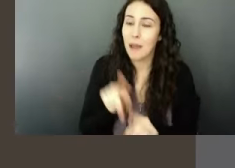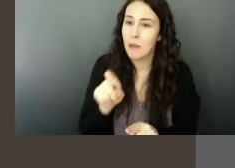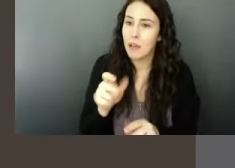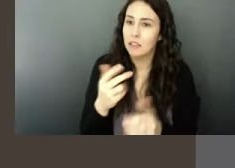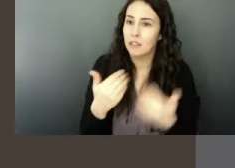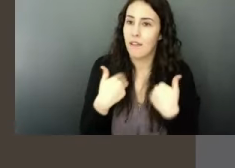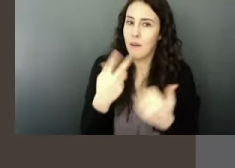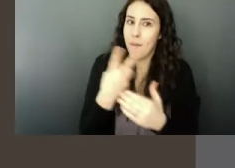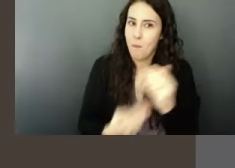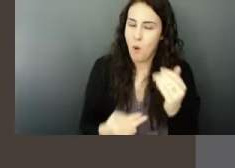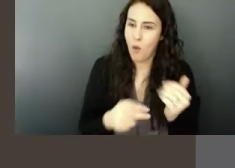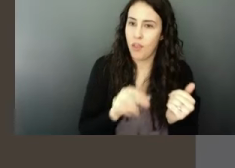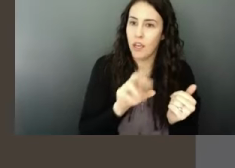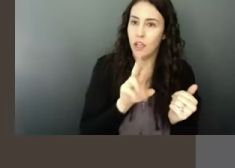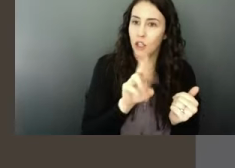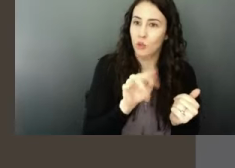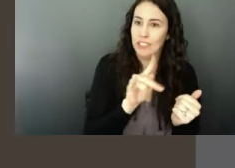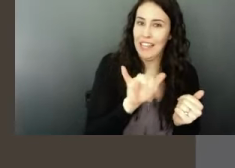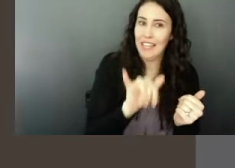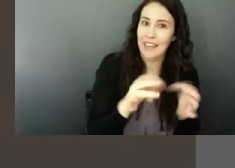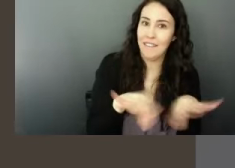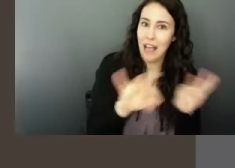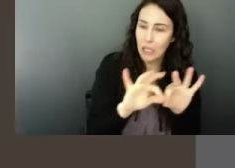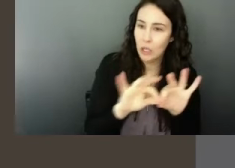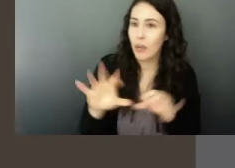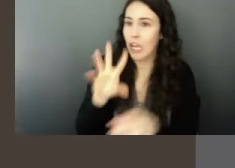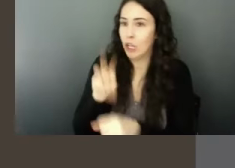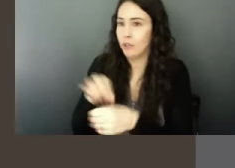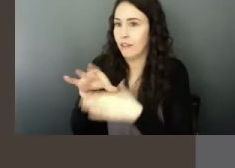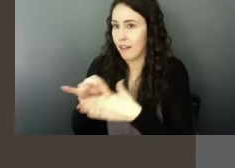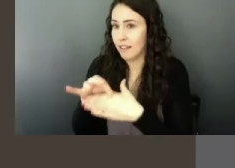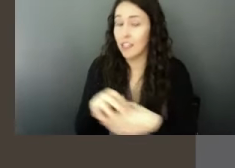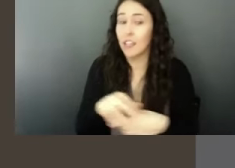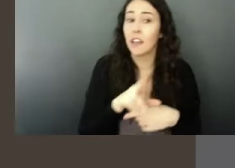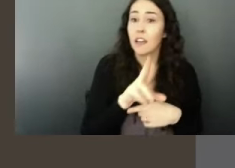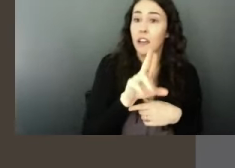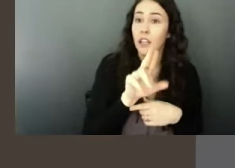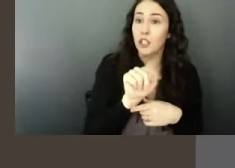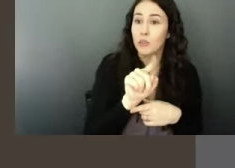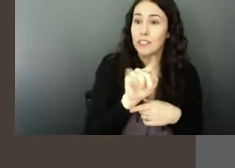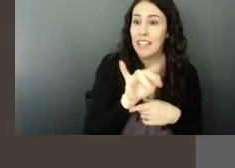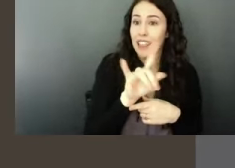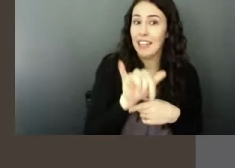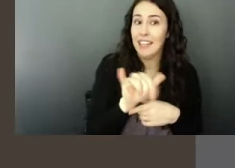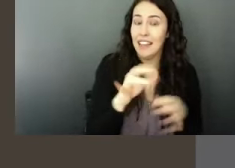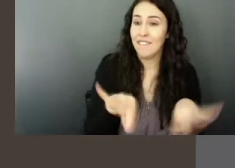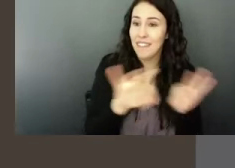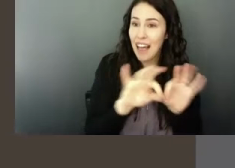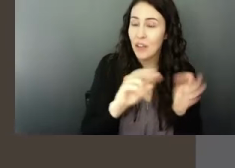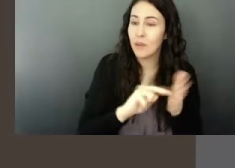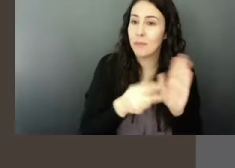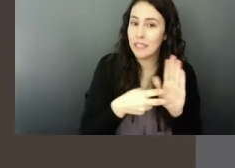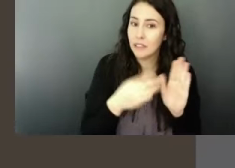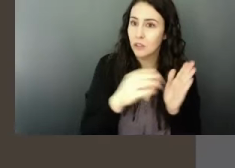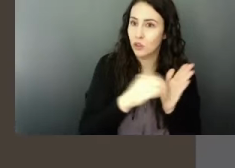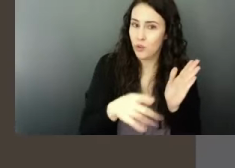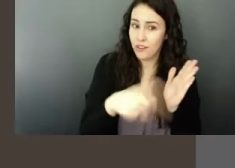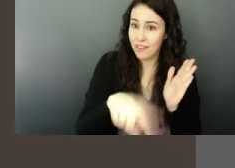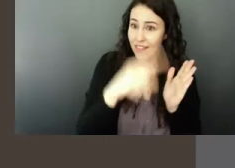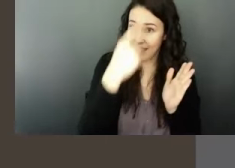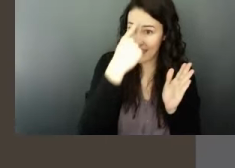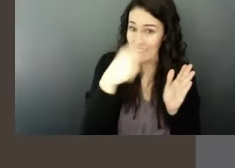So according to the article, utility value has to do with how useful students think the assignment is or is going to